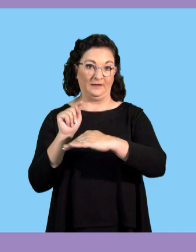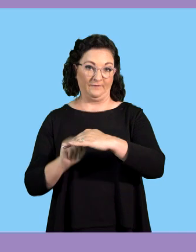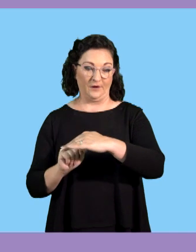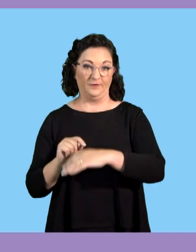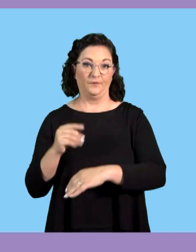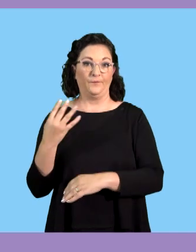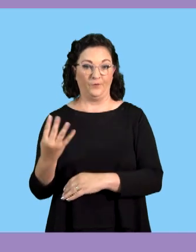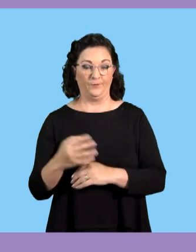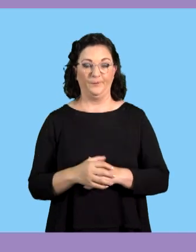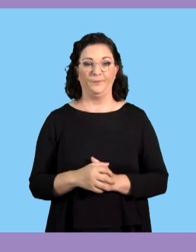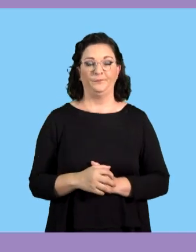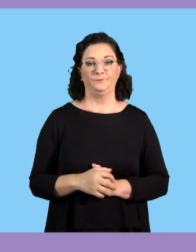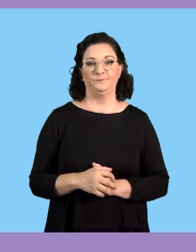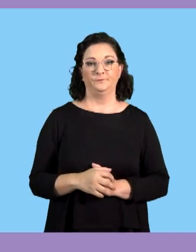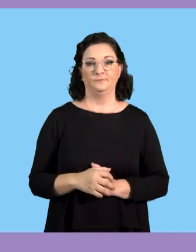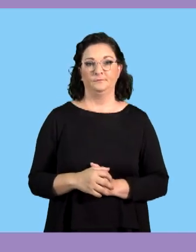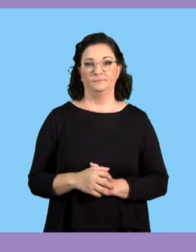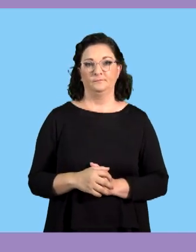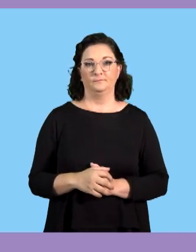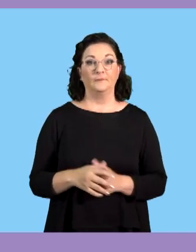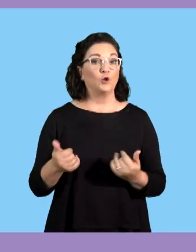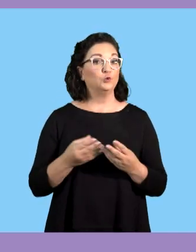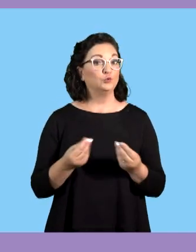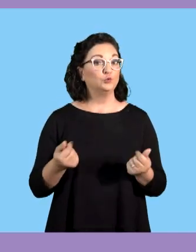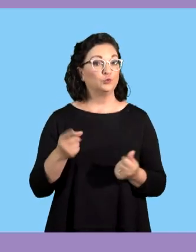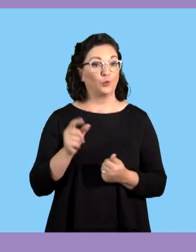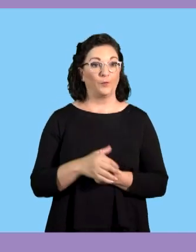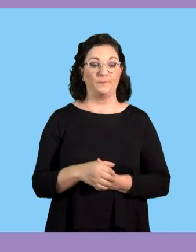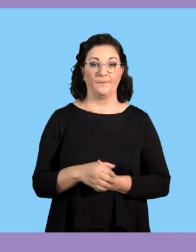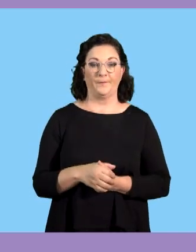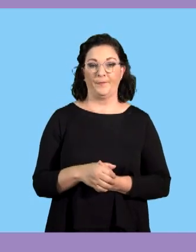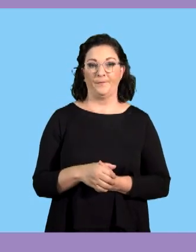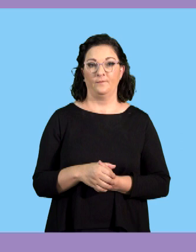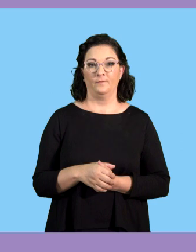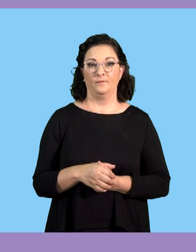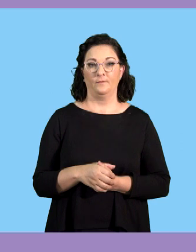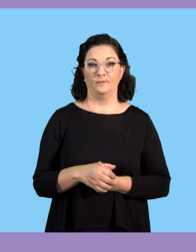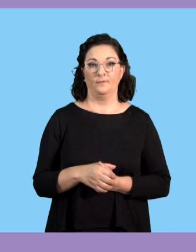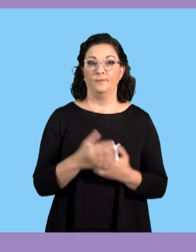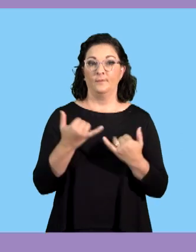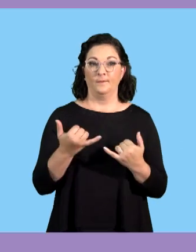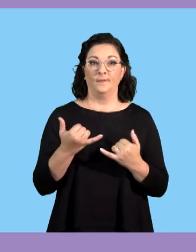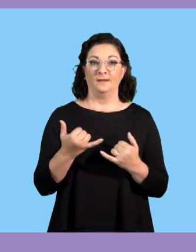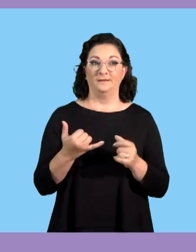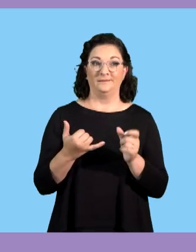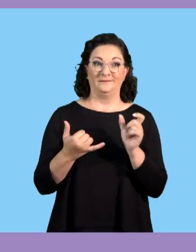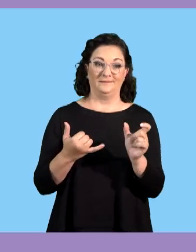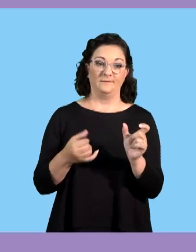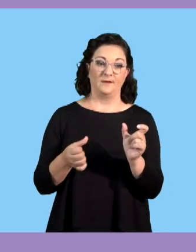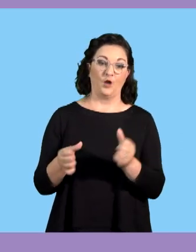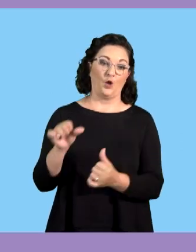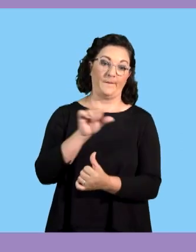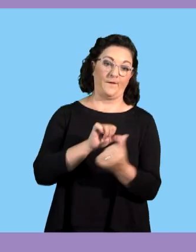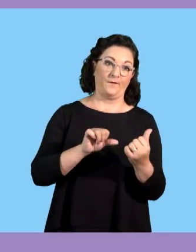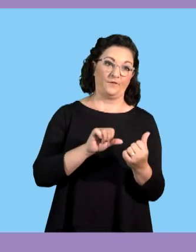0.32 divided by 4. Let's look at a solution. Remember, we said we are going to convert